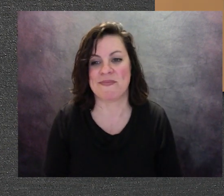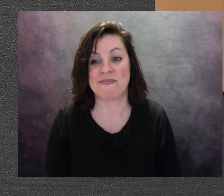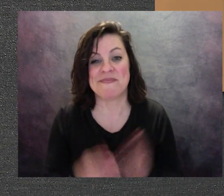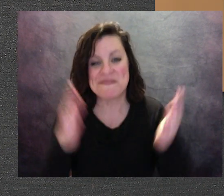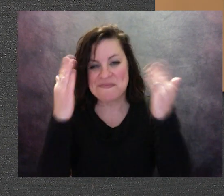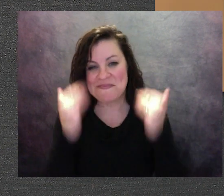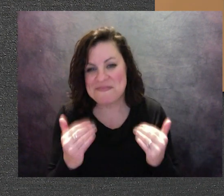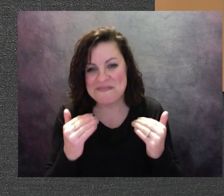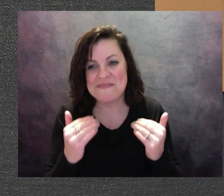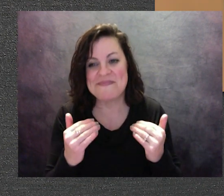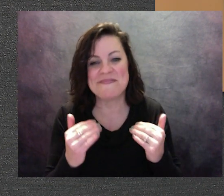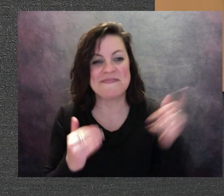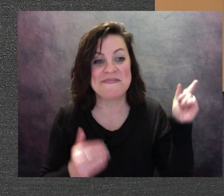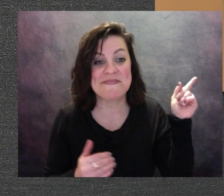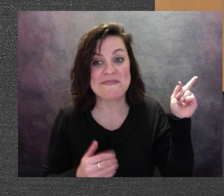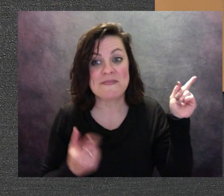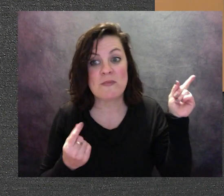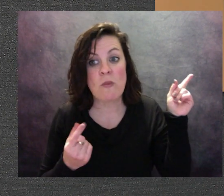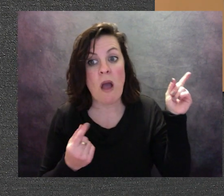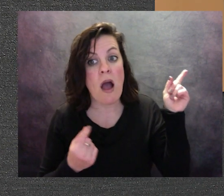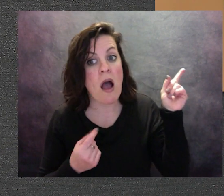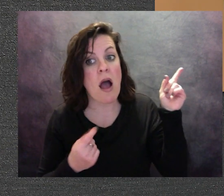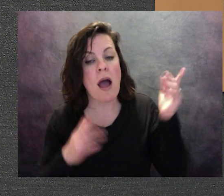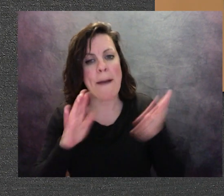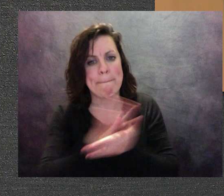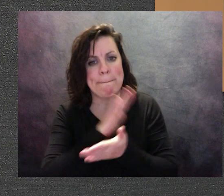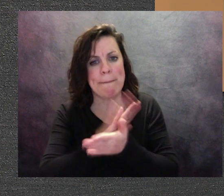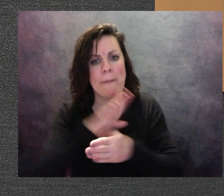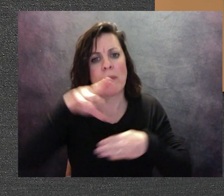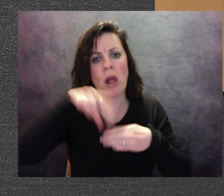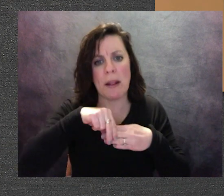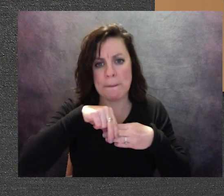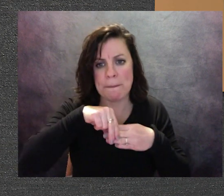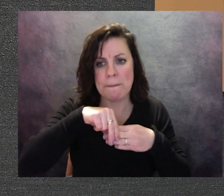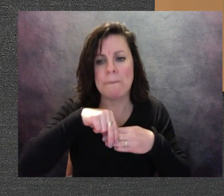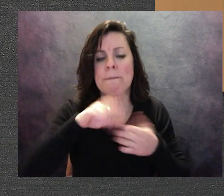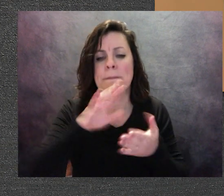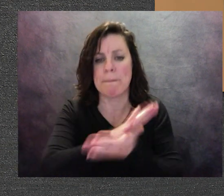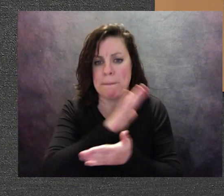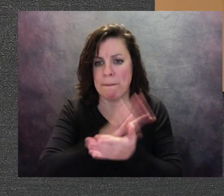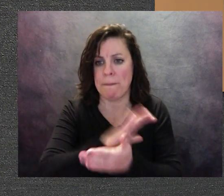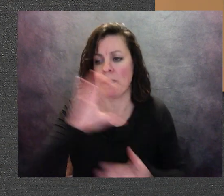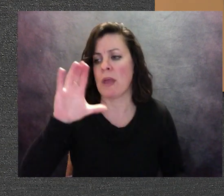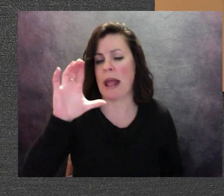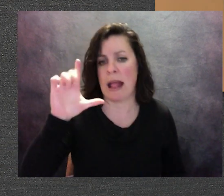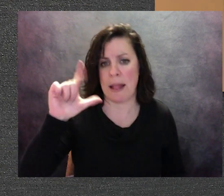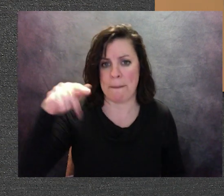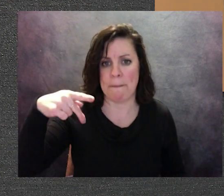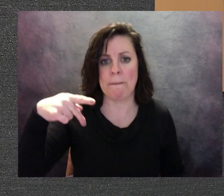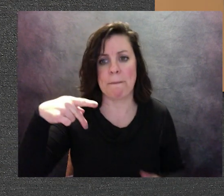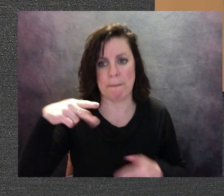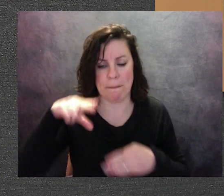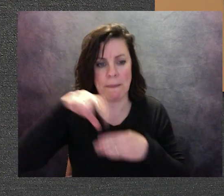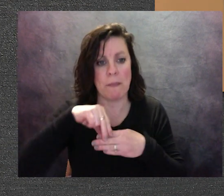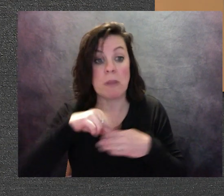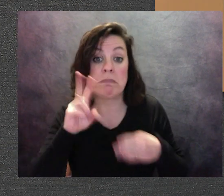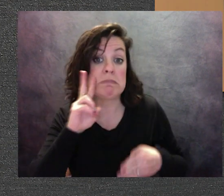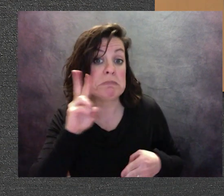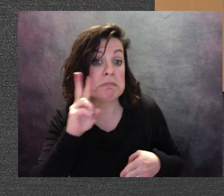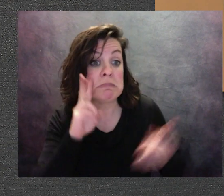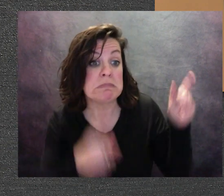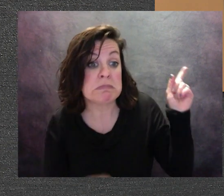The next item on here is a paper clip. You see these in school, right? Here we